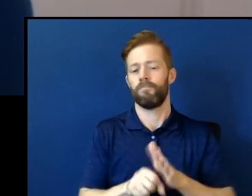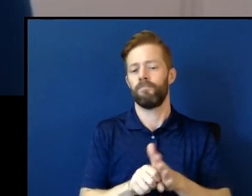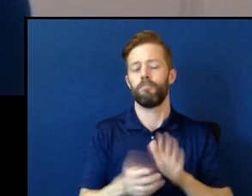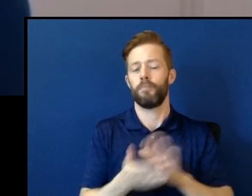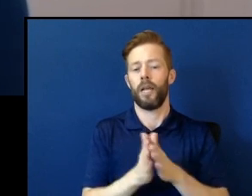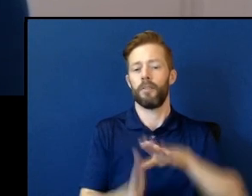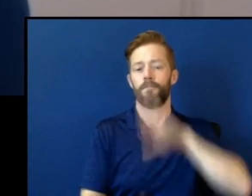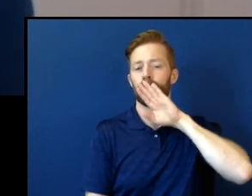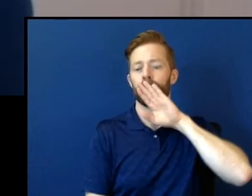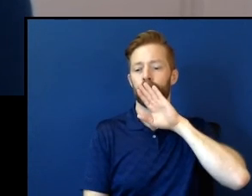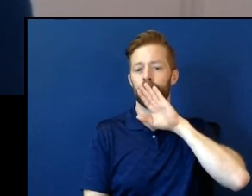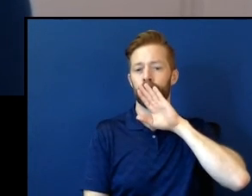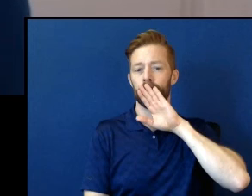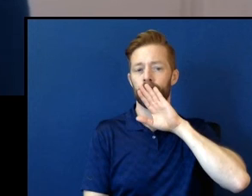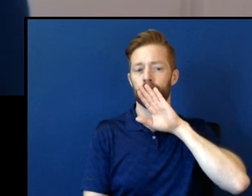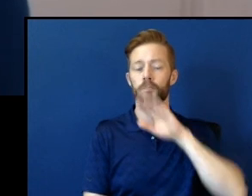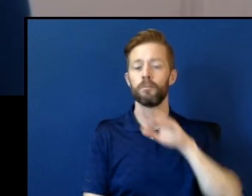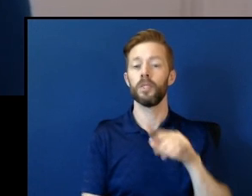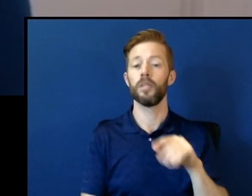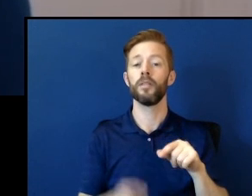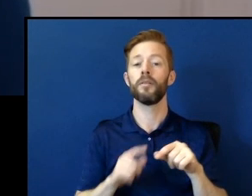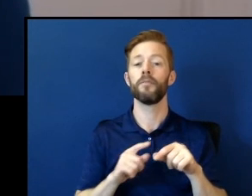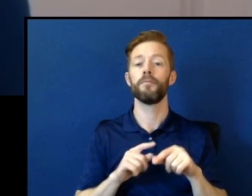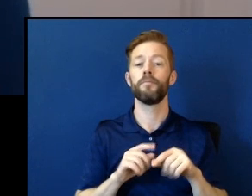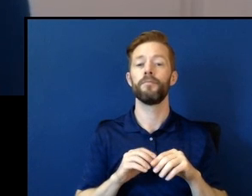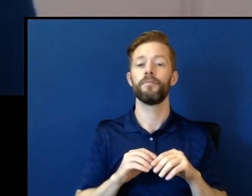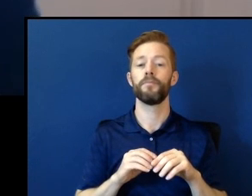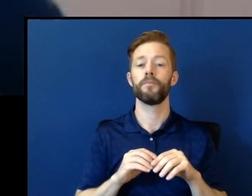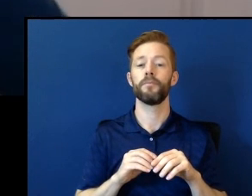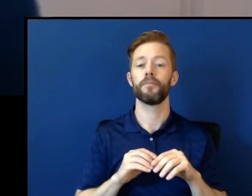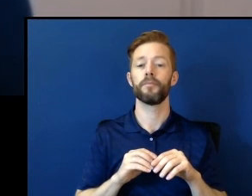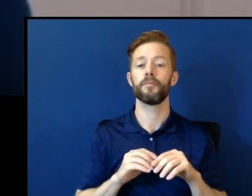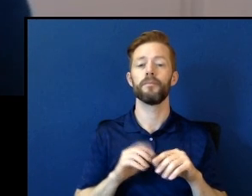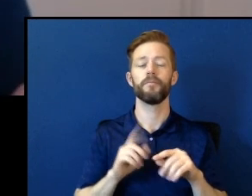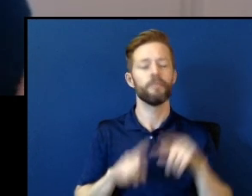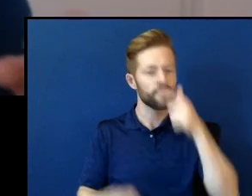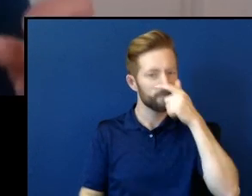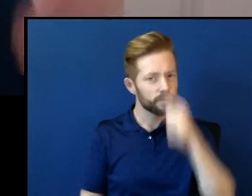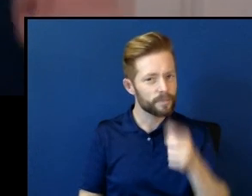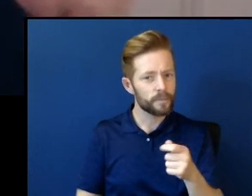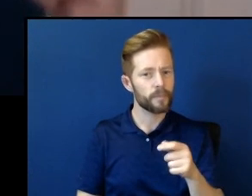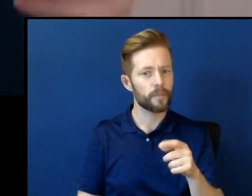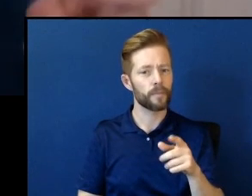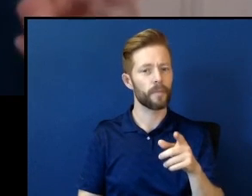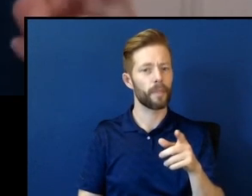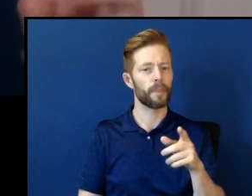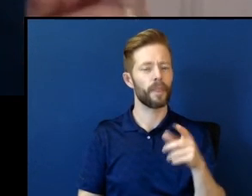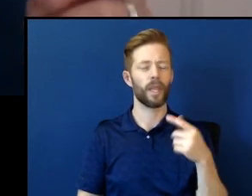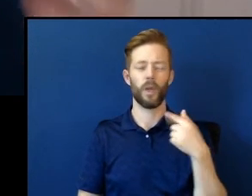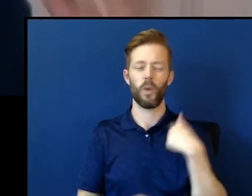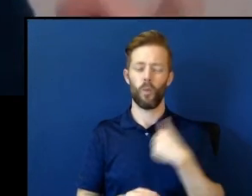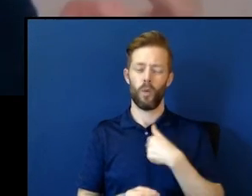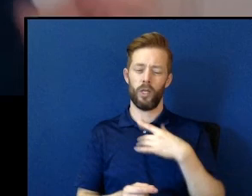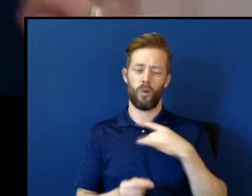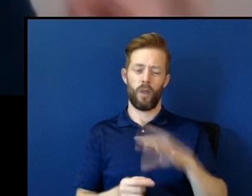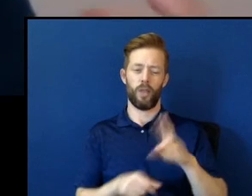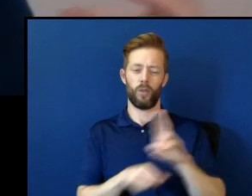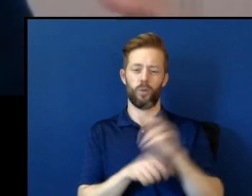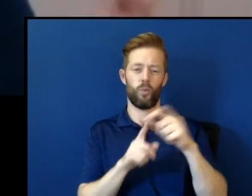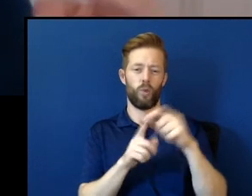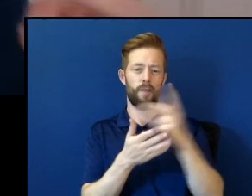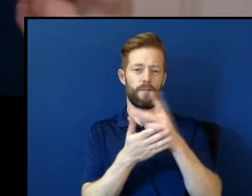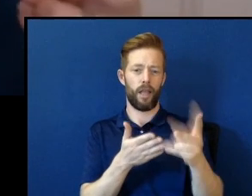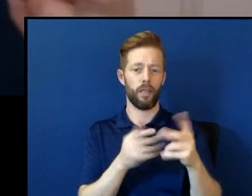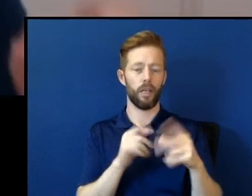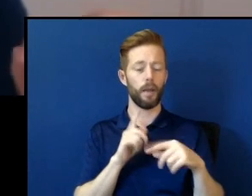really interesting is that all the children really saw things not working. We don't like to use the word